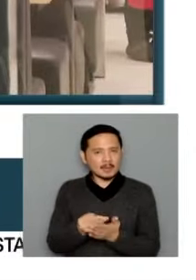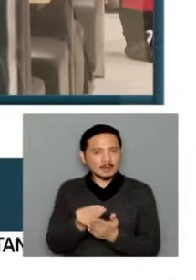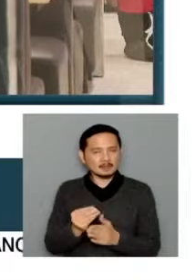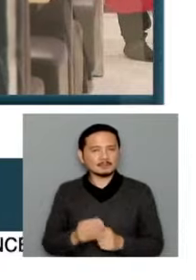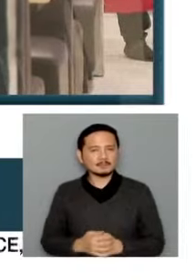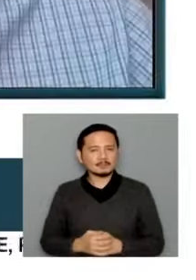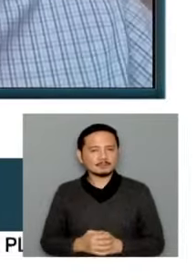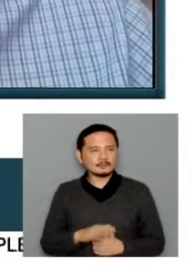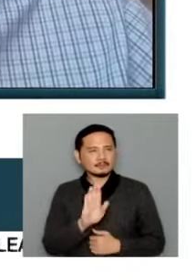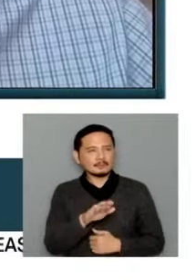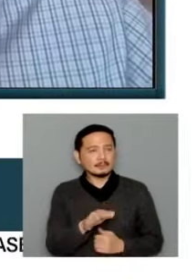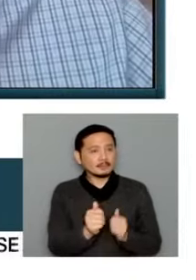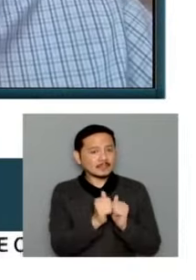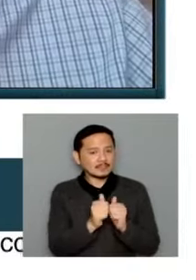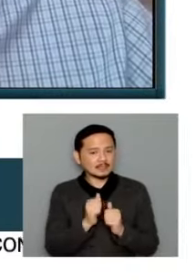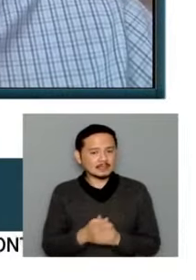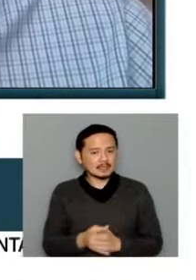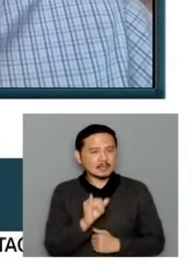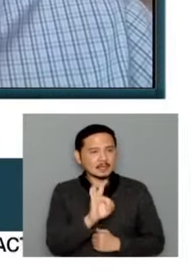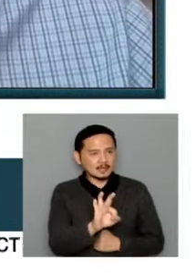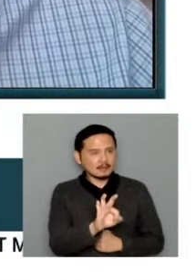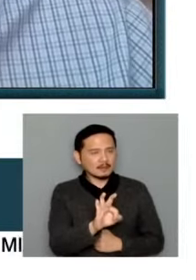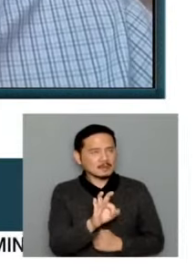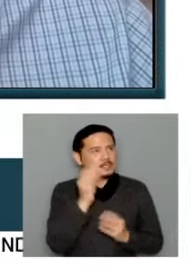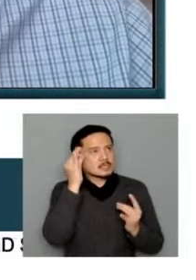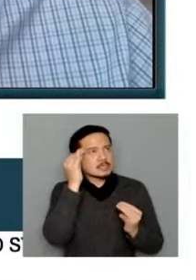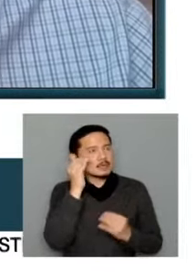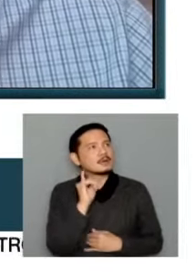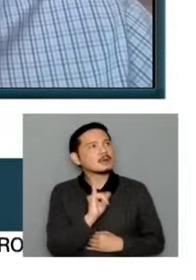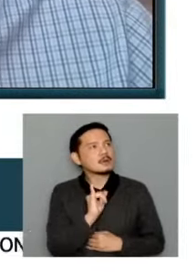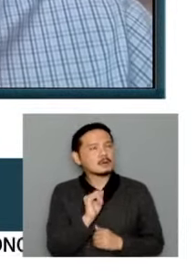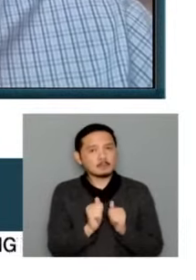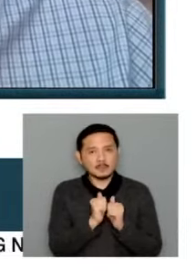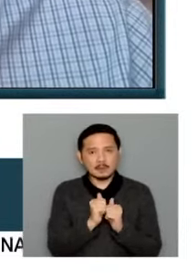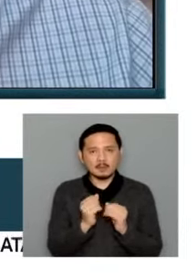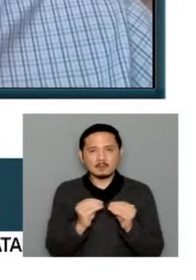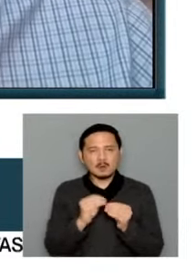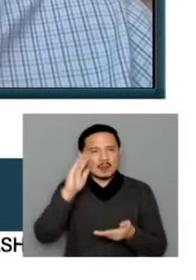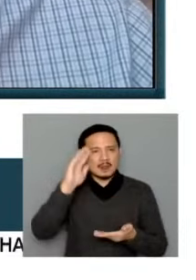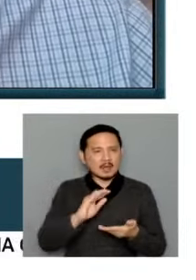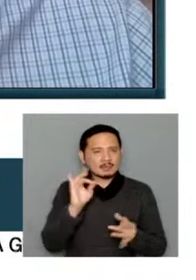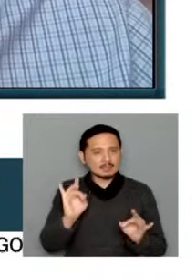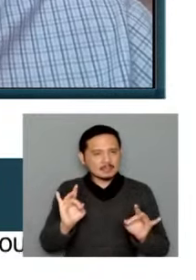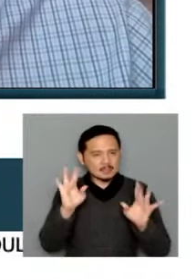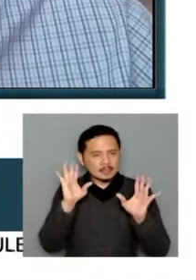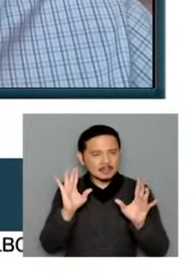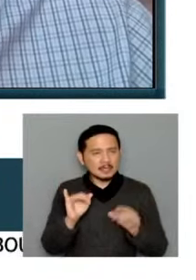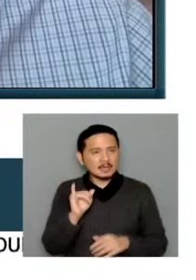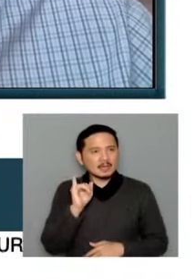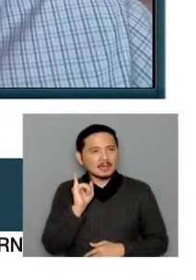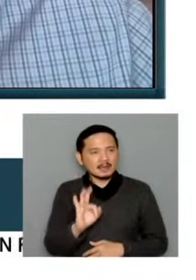therefore, Luis, when you think about it, is it less riskier to sort of just